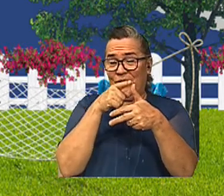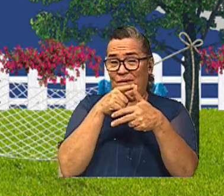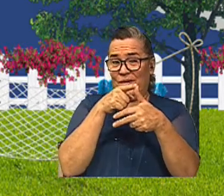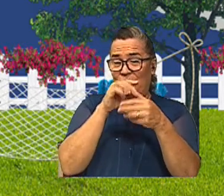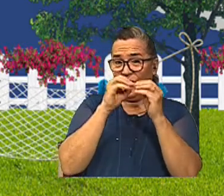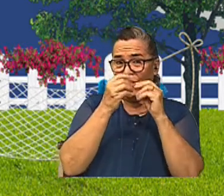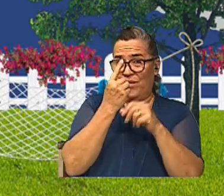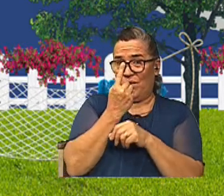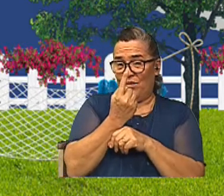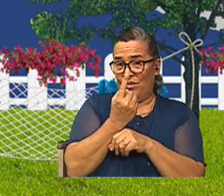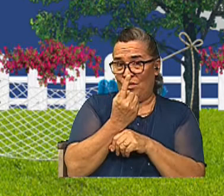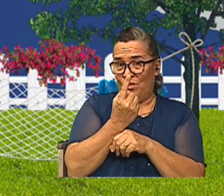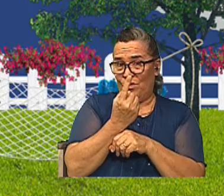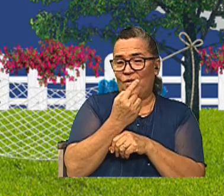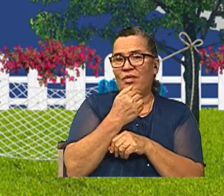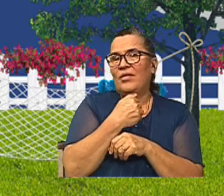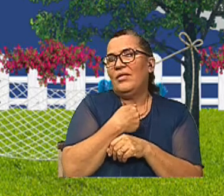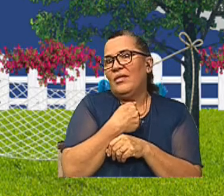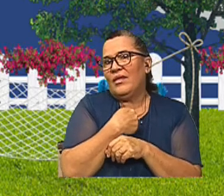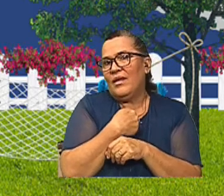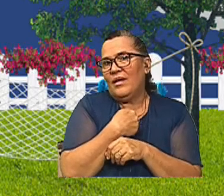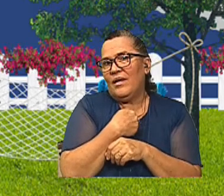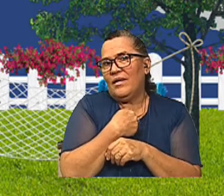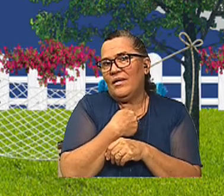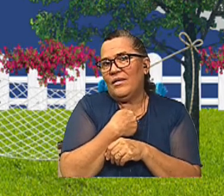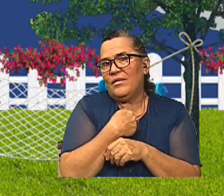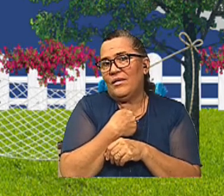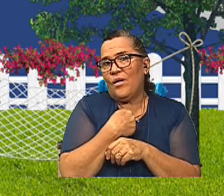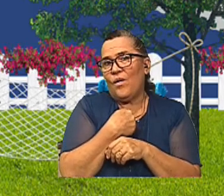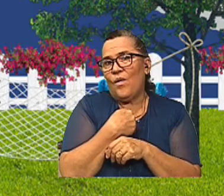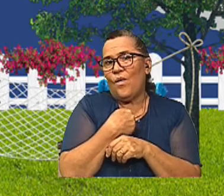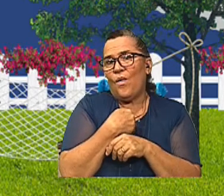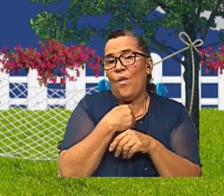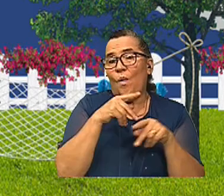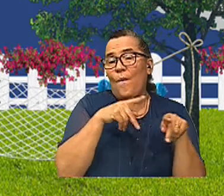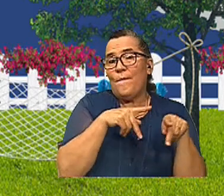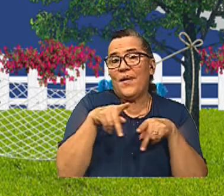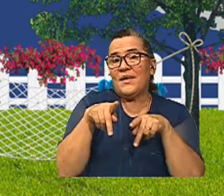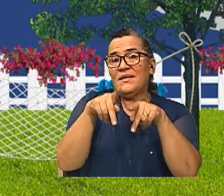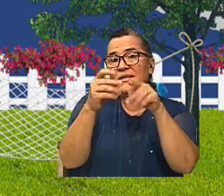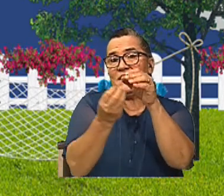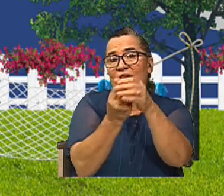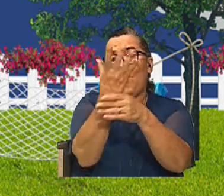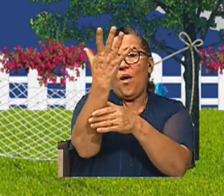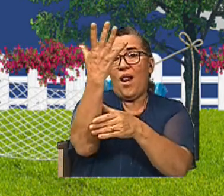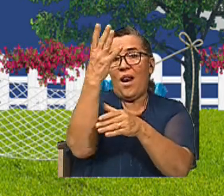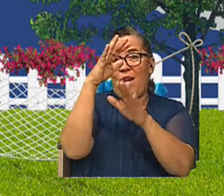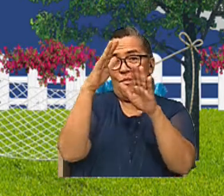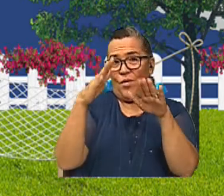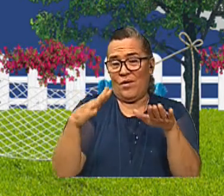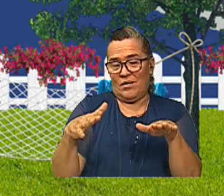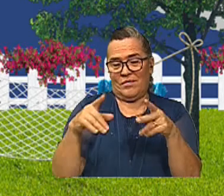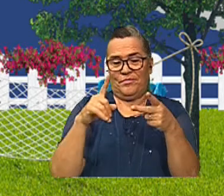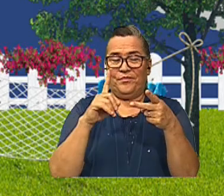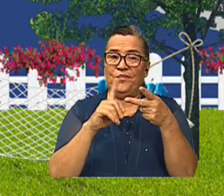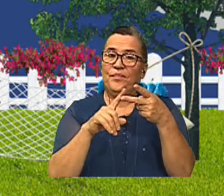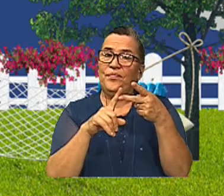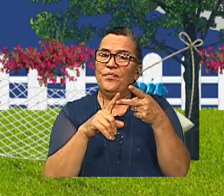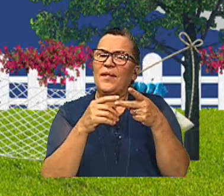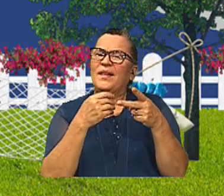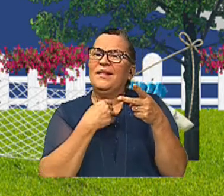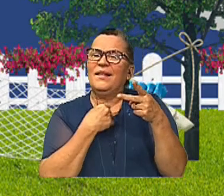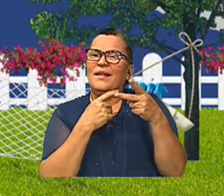1, we have a trip to the volcano. Number 2, we